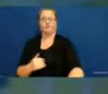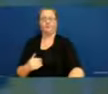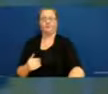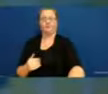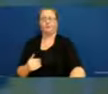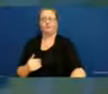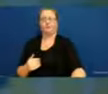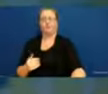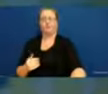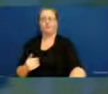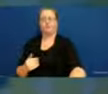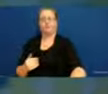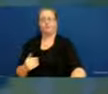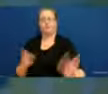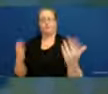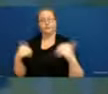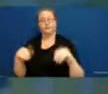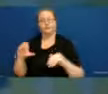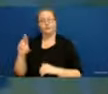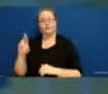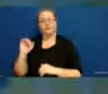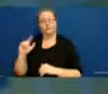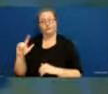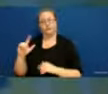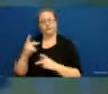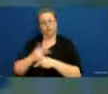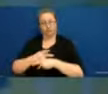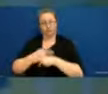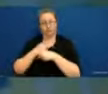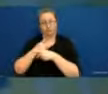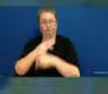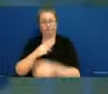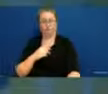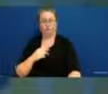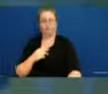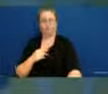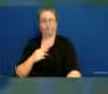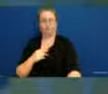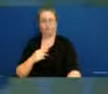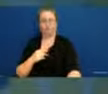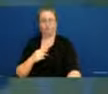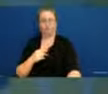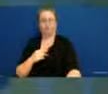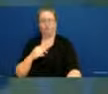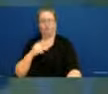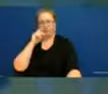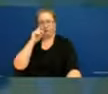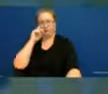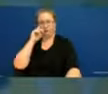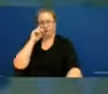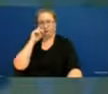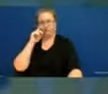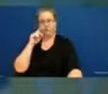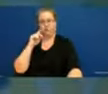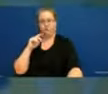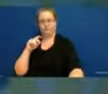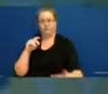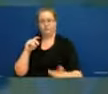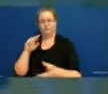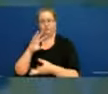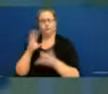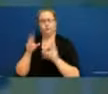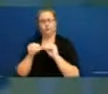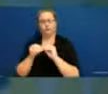next page is critical care, and you'll see again our total occupancy rate in critical care